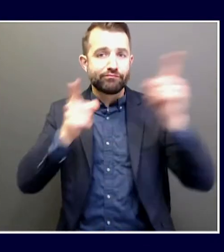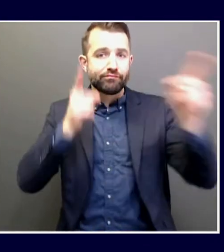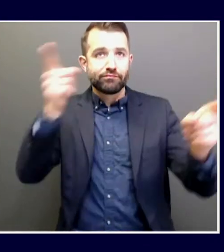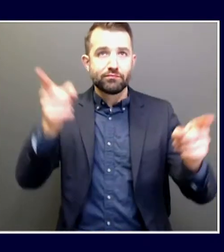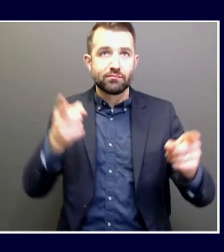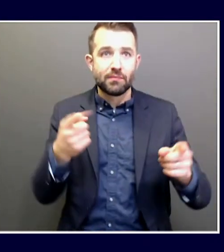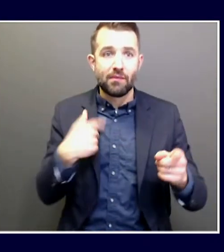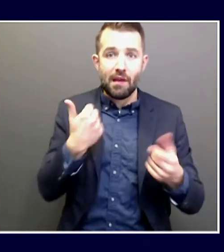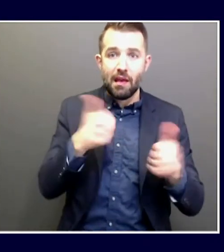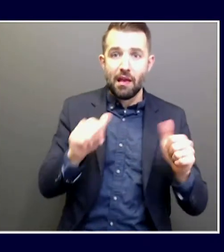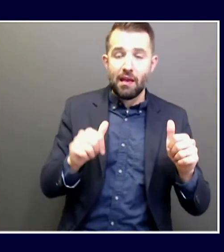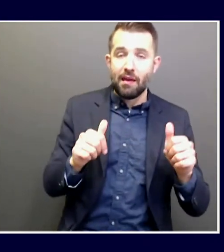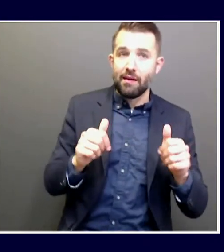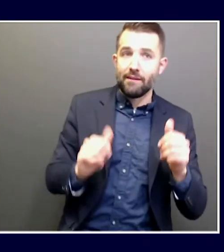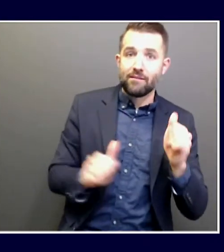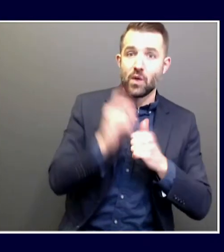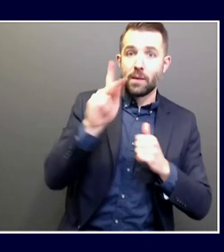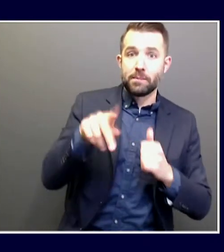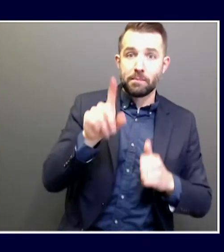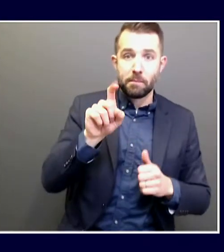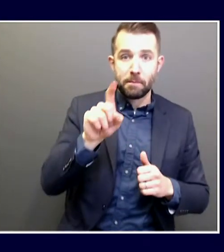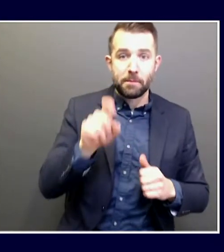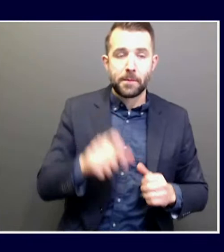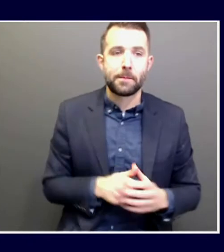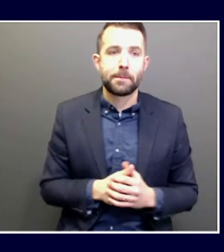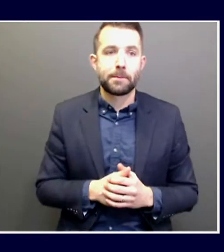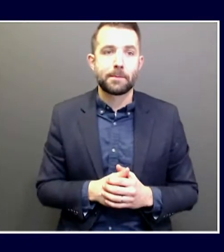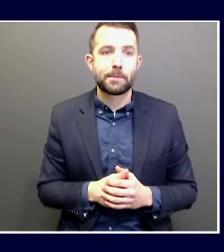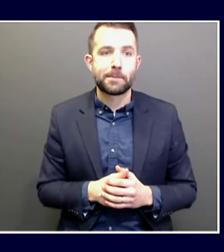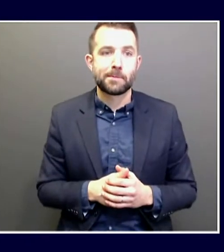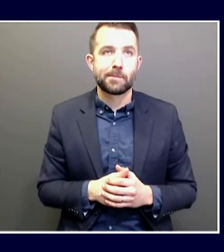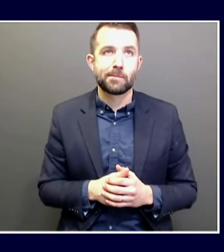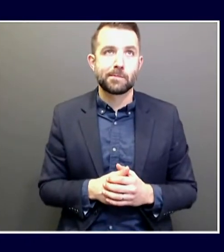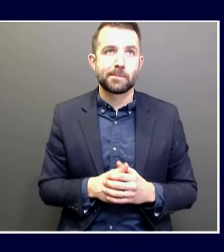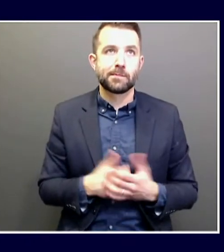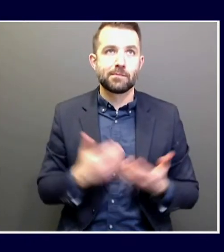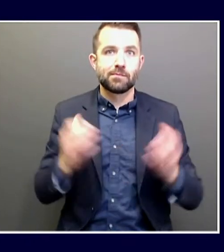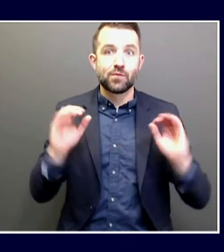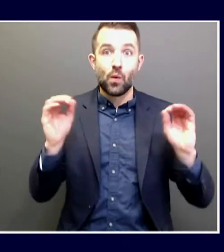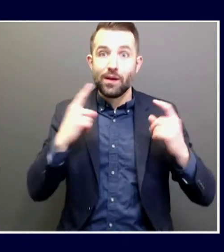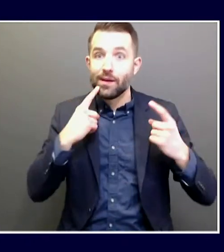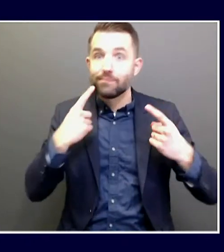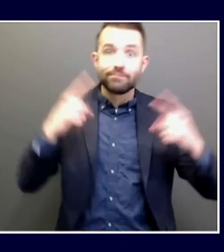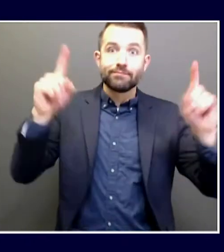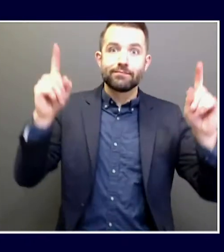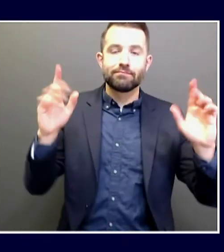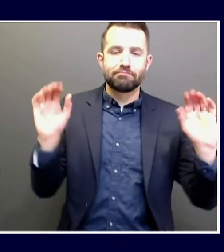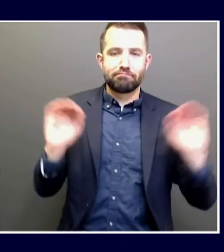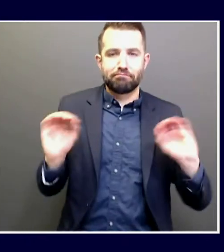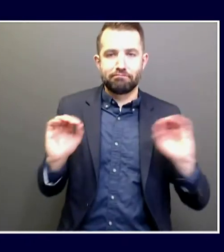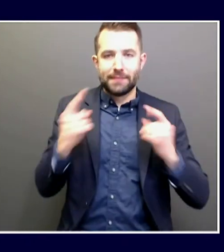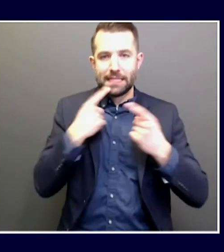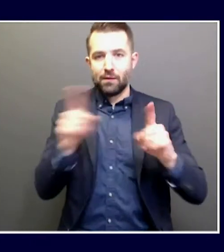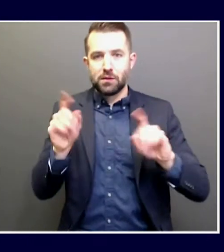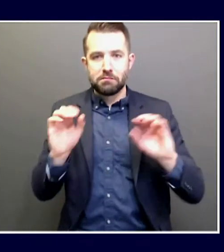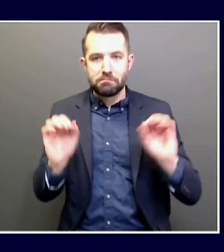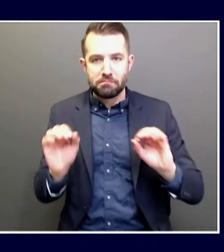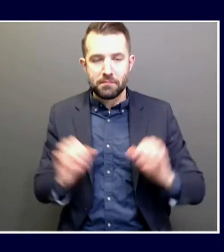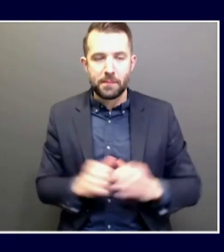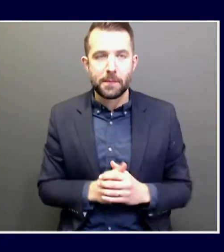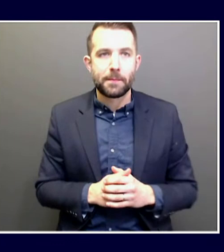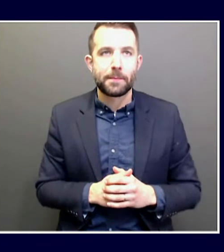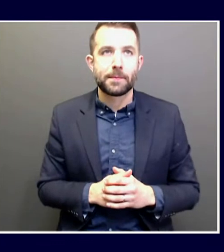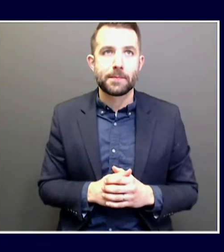but I just wanted to check. No announcements today, Megan. Just to note for folks, we are